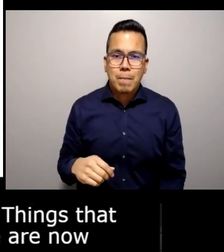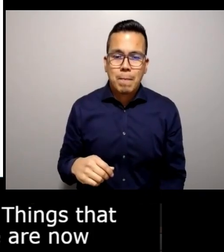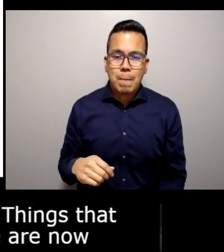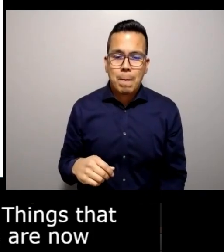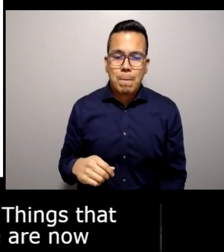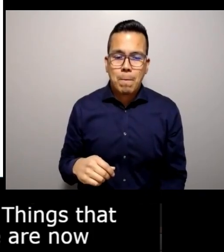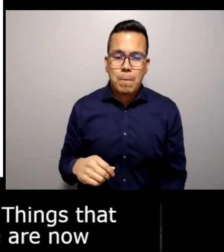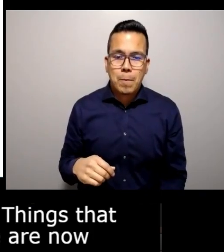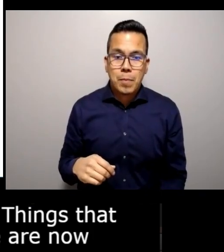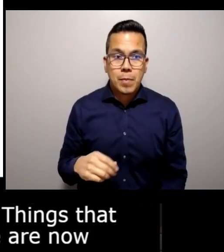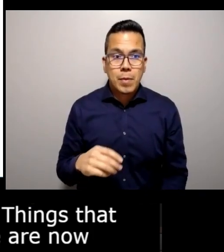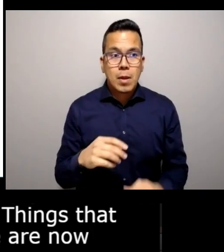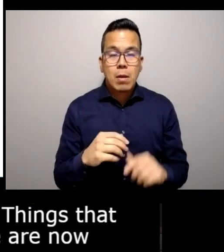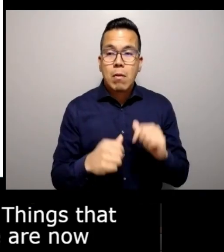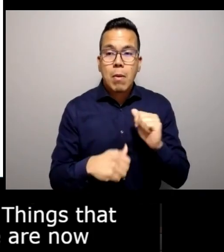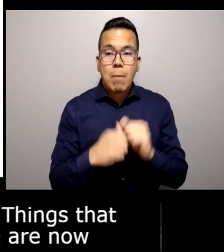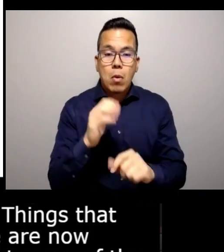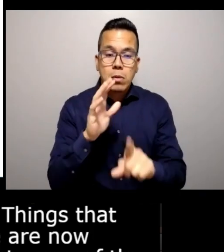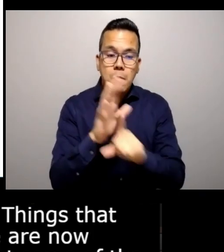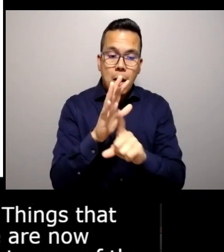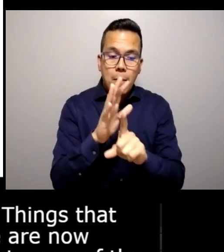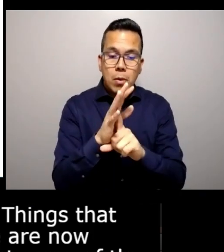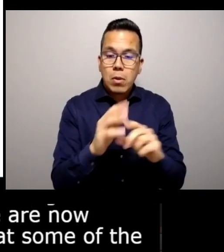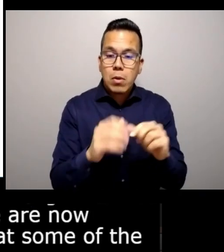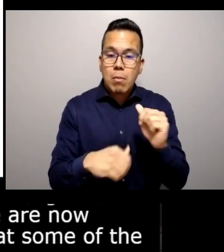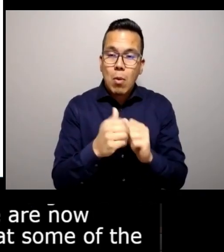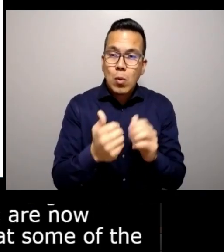But looking at some of the most popular platforms,